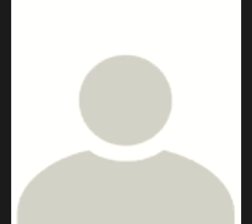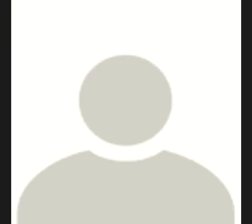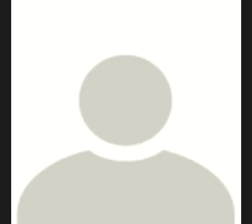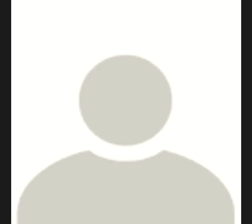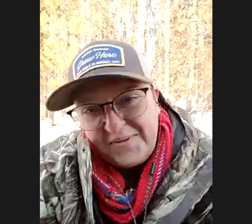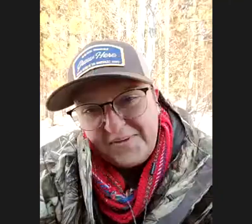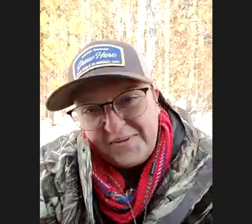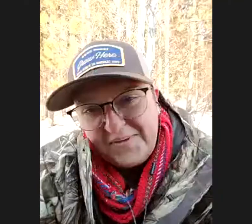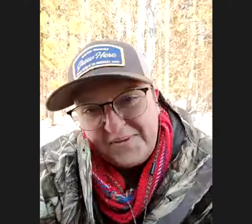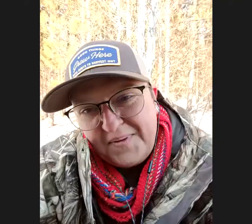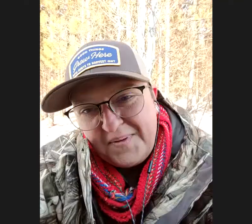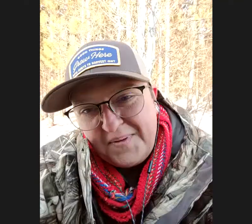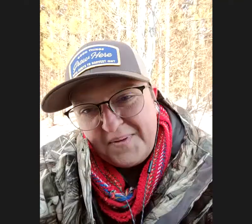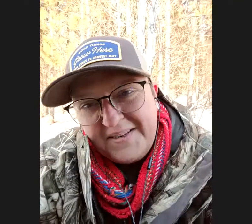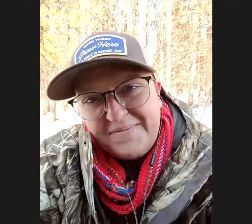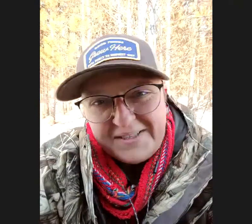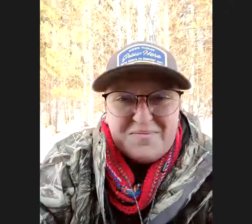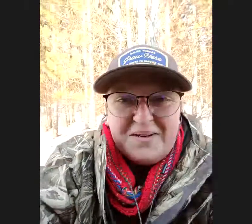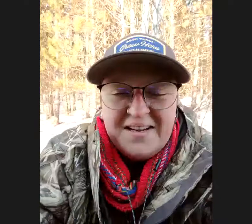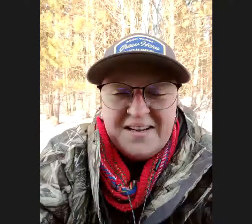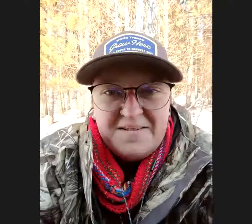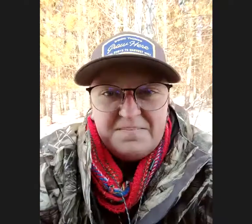Sure. Okay. I was just waiting to see if Mania was going to jump in.